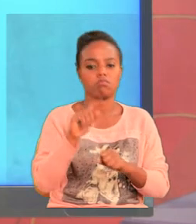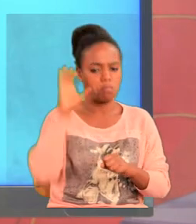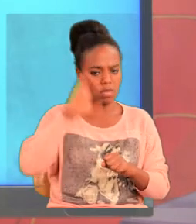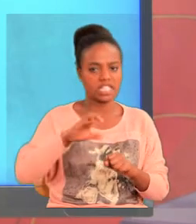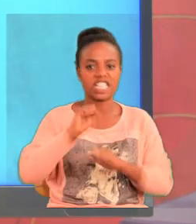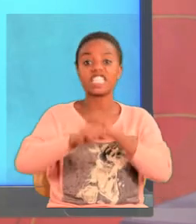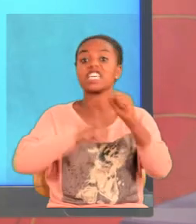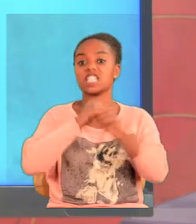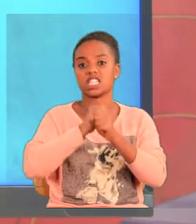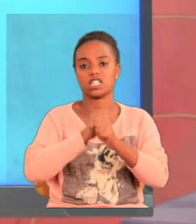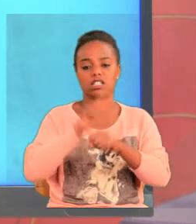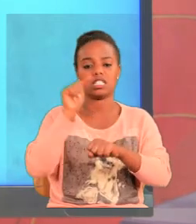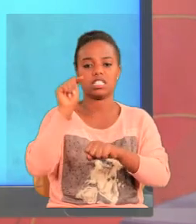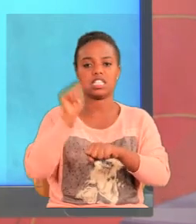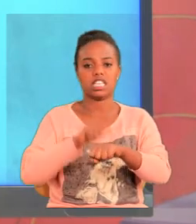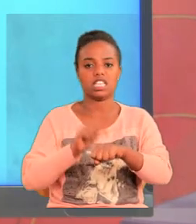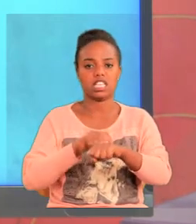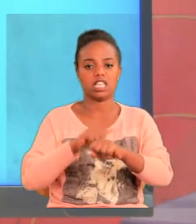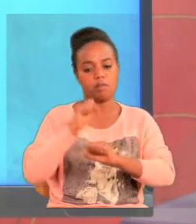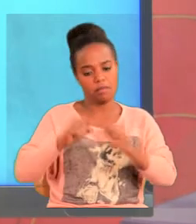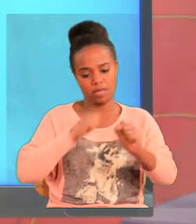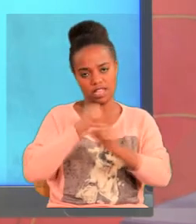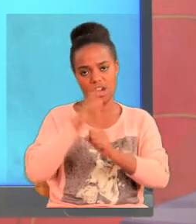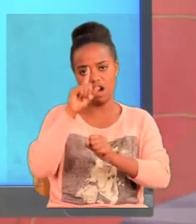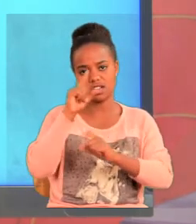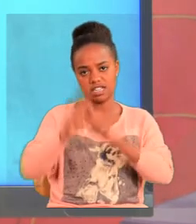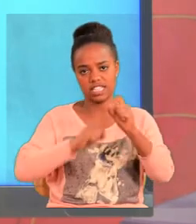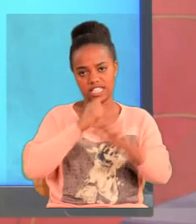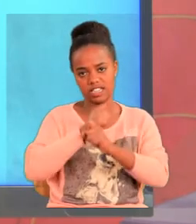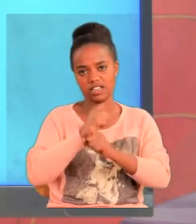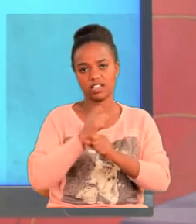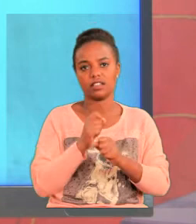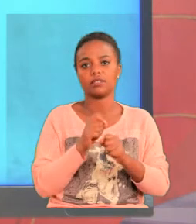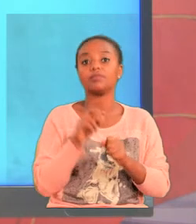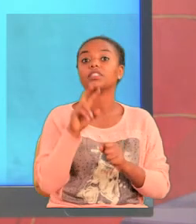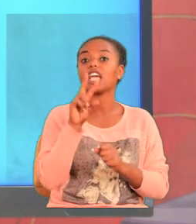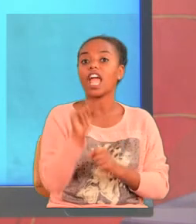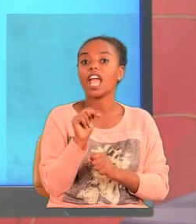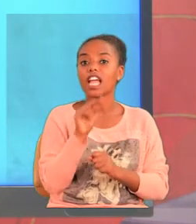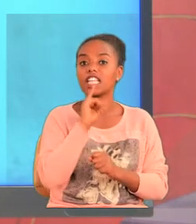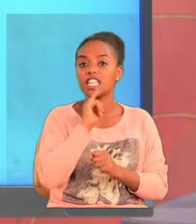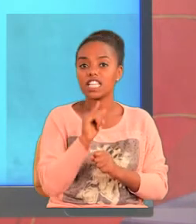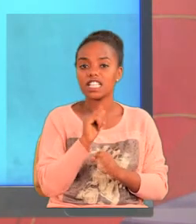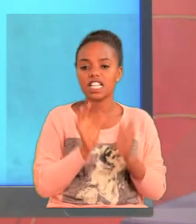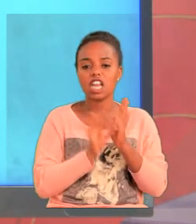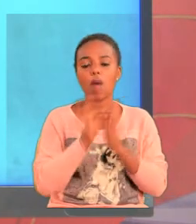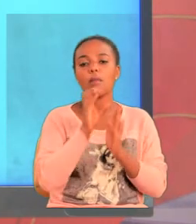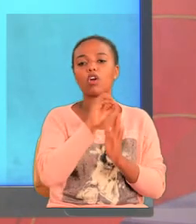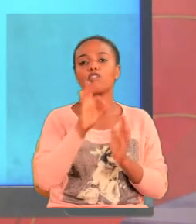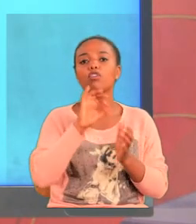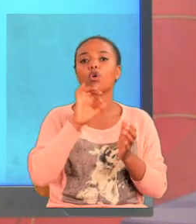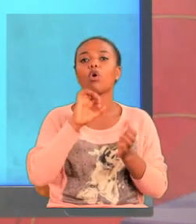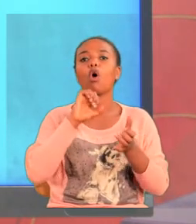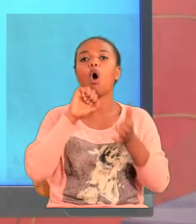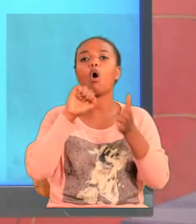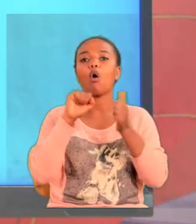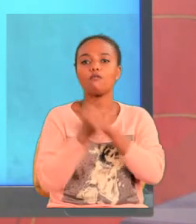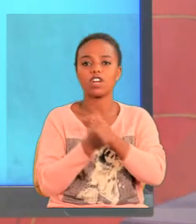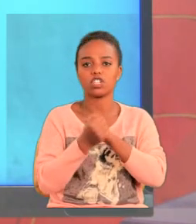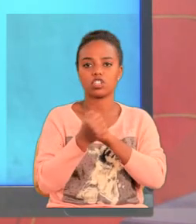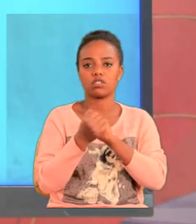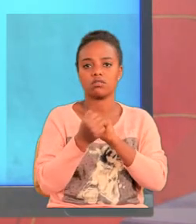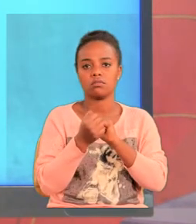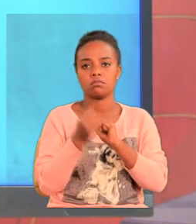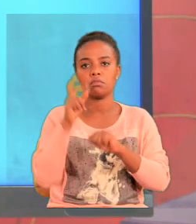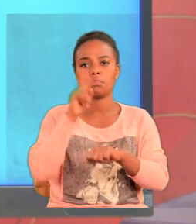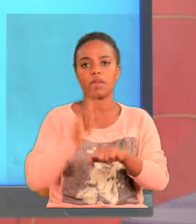in year, and m is the number of conversion pairs per year, the number of conversion